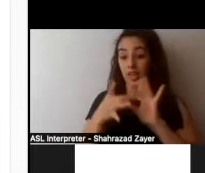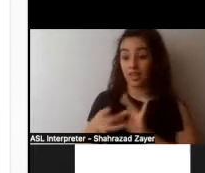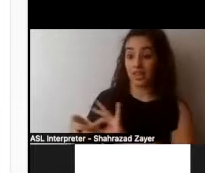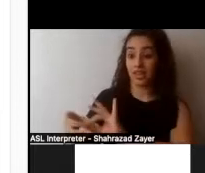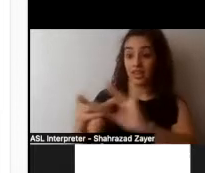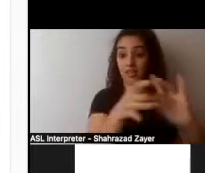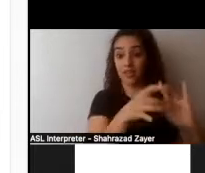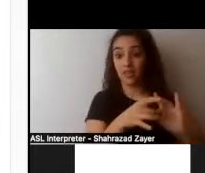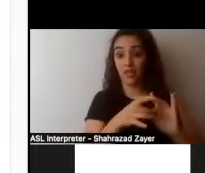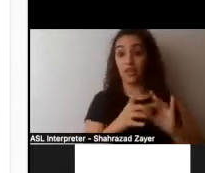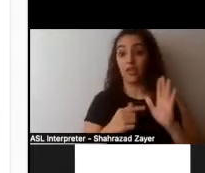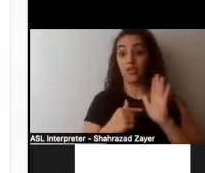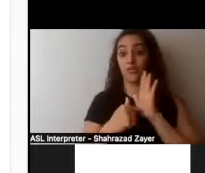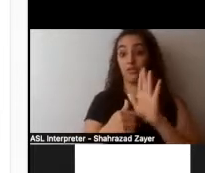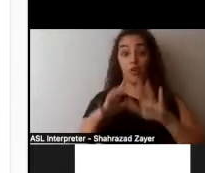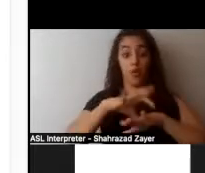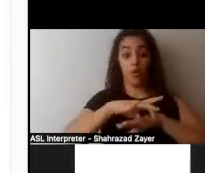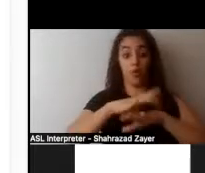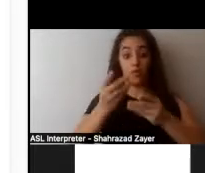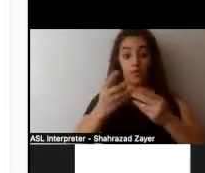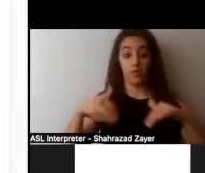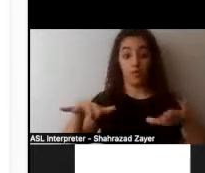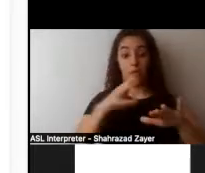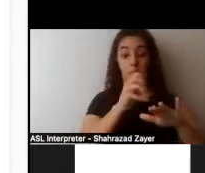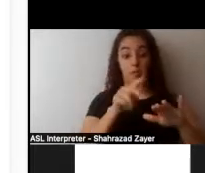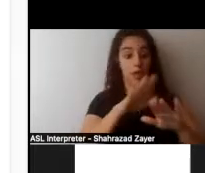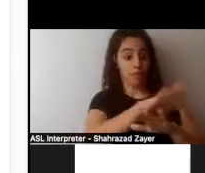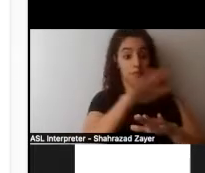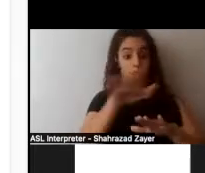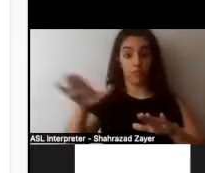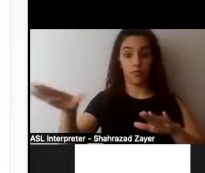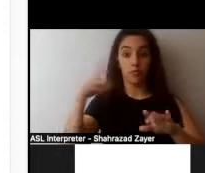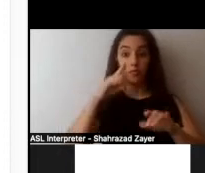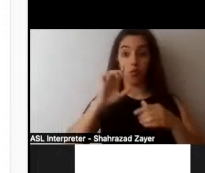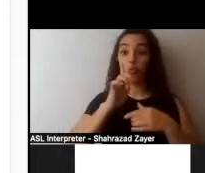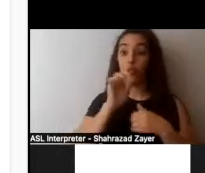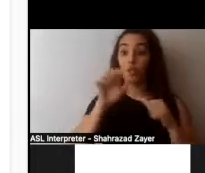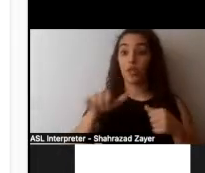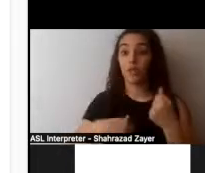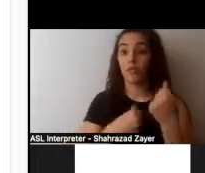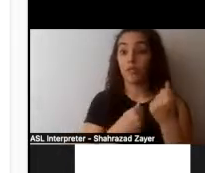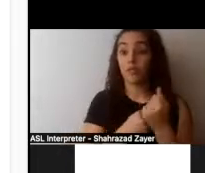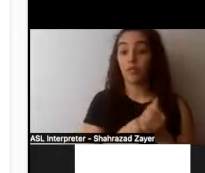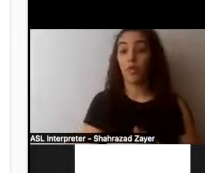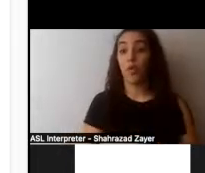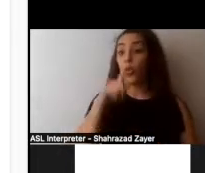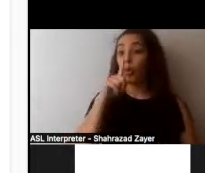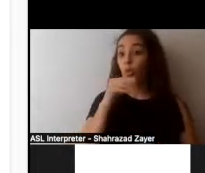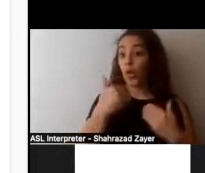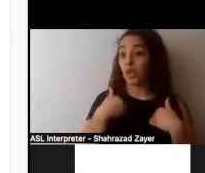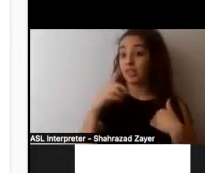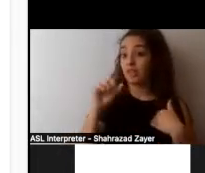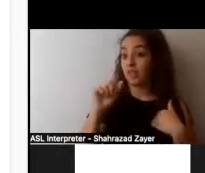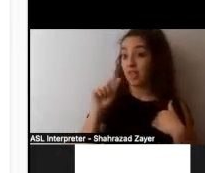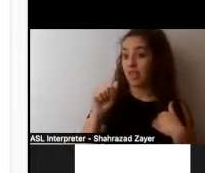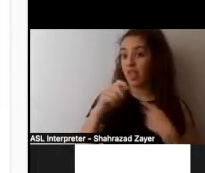working in the aging sector. What does the system of care look like? Who has data and what kind of data? Out